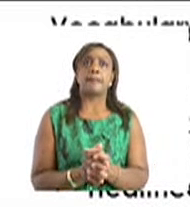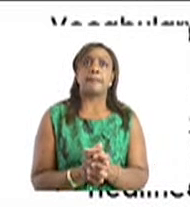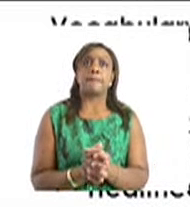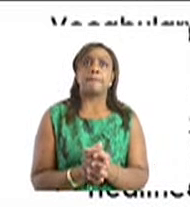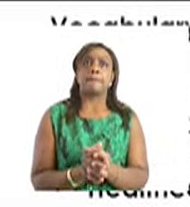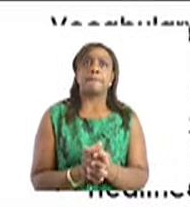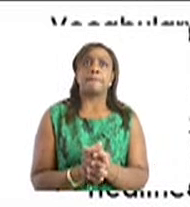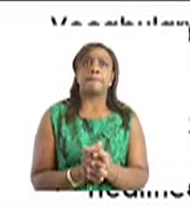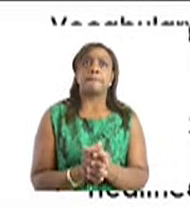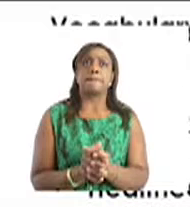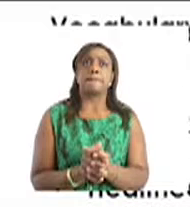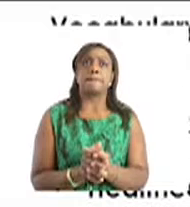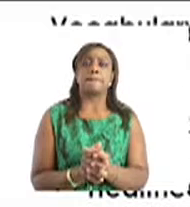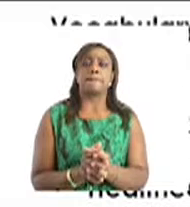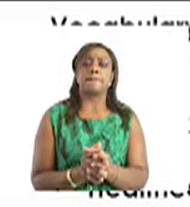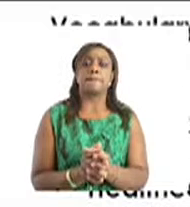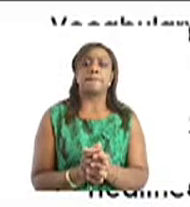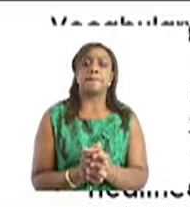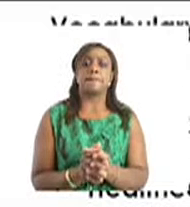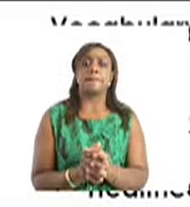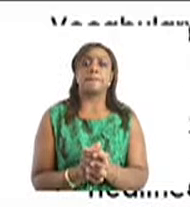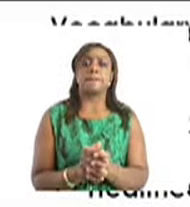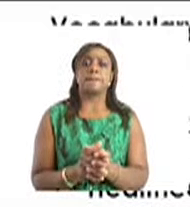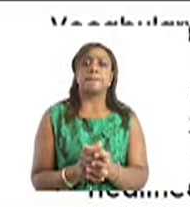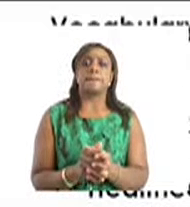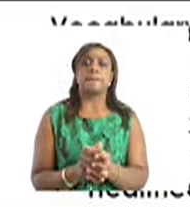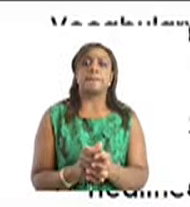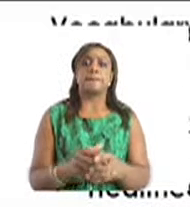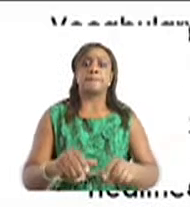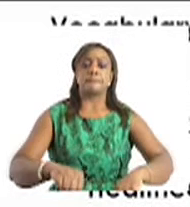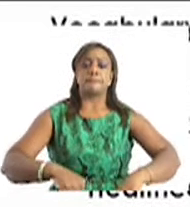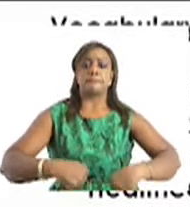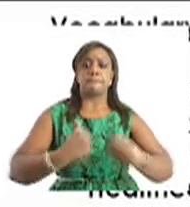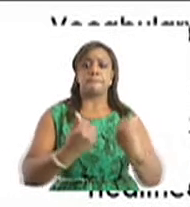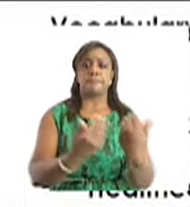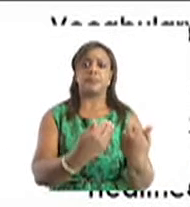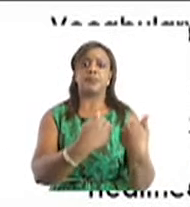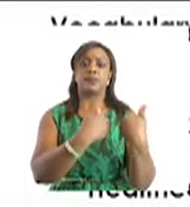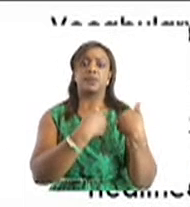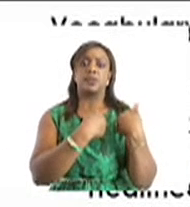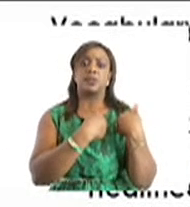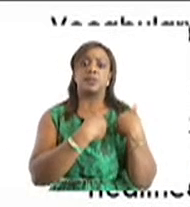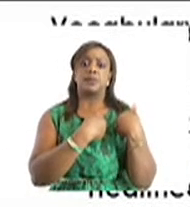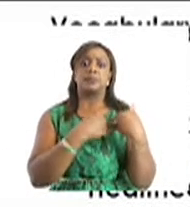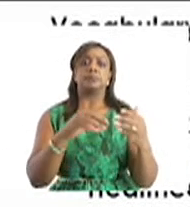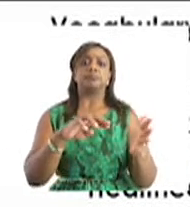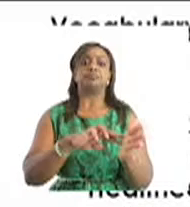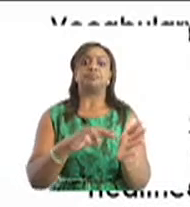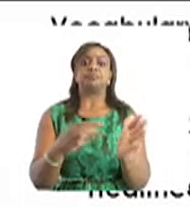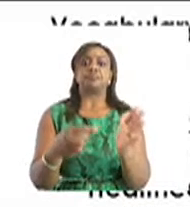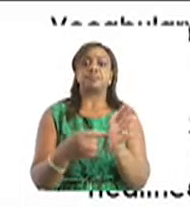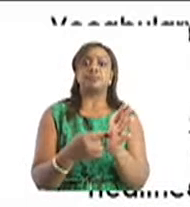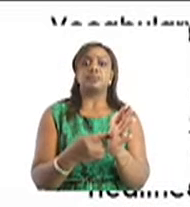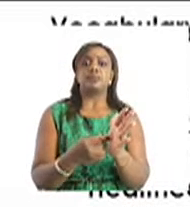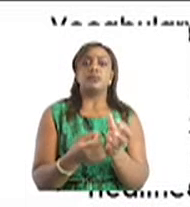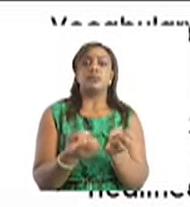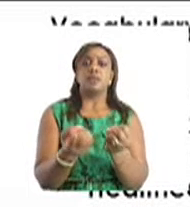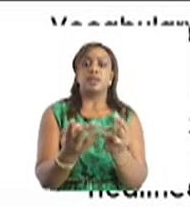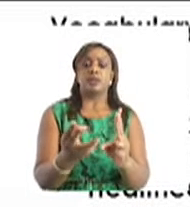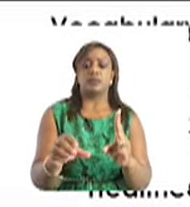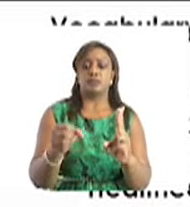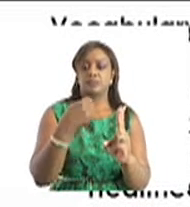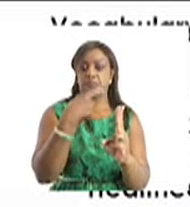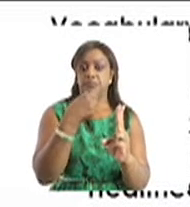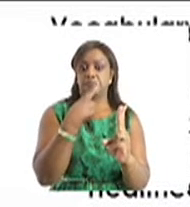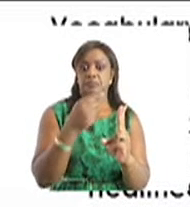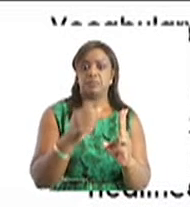straightforward. I don't think we need an explanation on that one. Health care. The organized provision of medical care